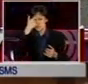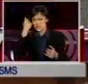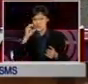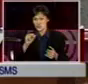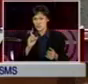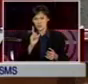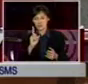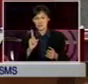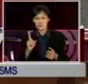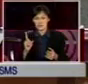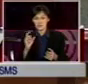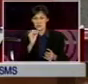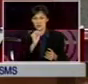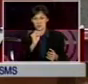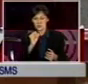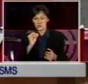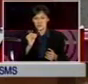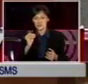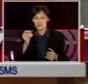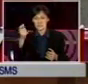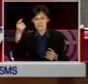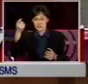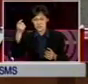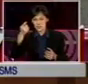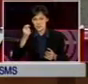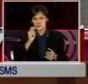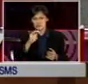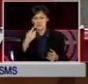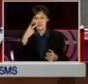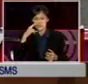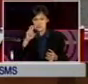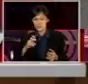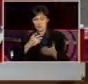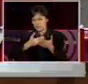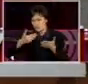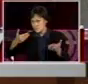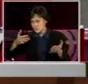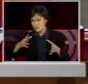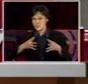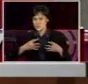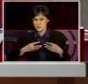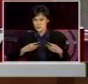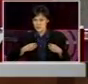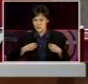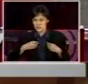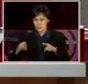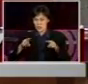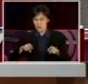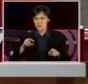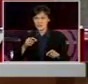nobody owned the testimony of this witness prior to your accepting him as a